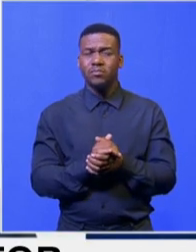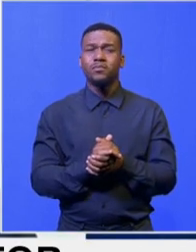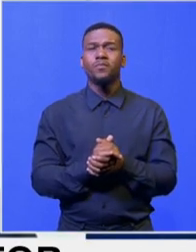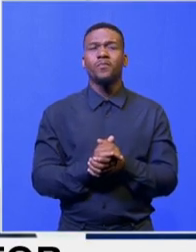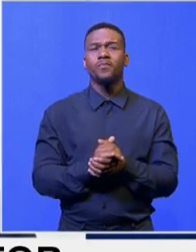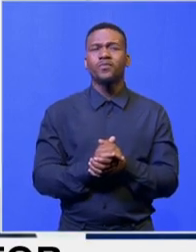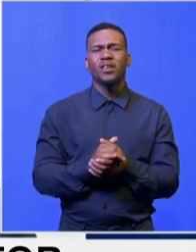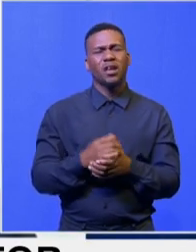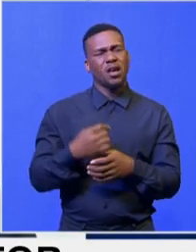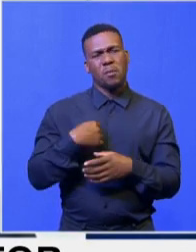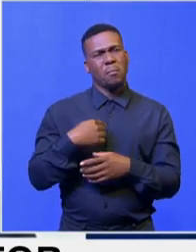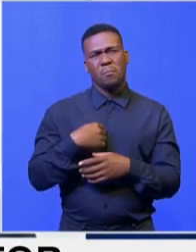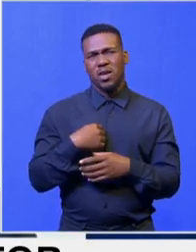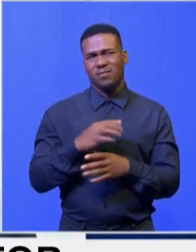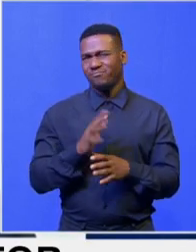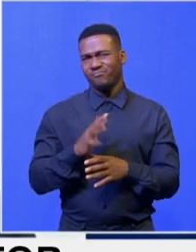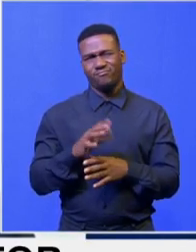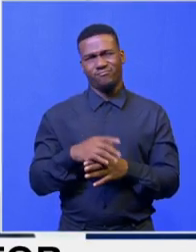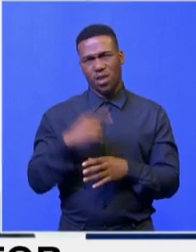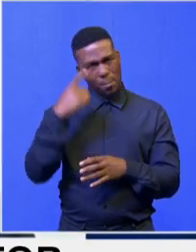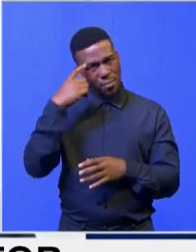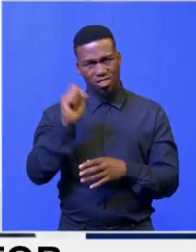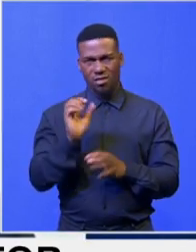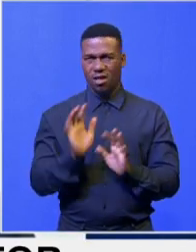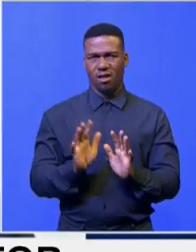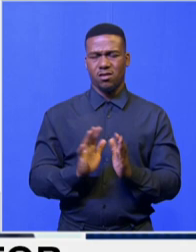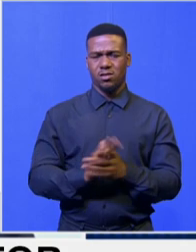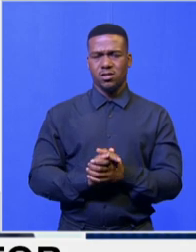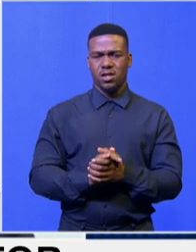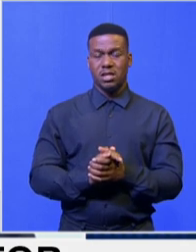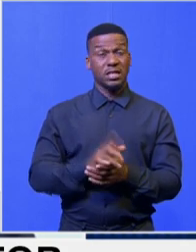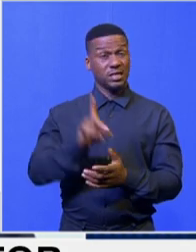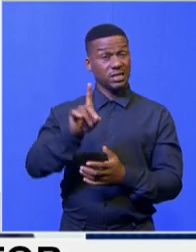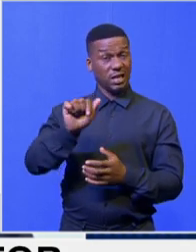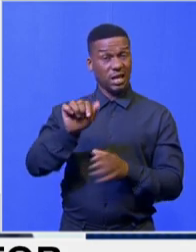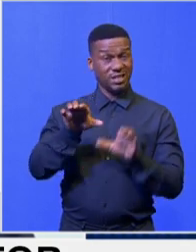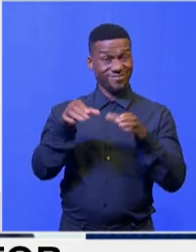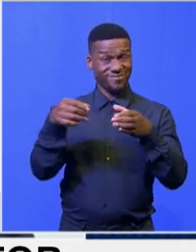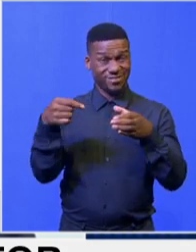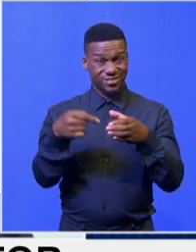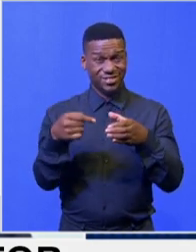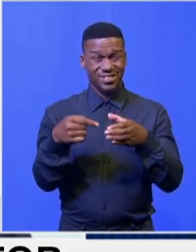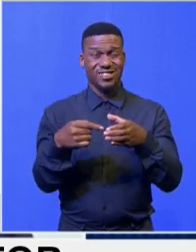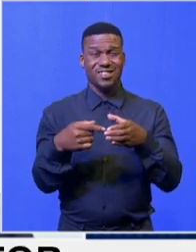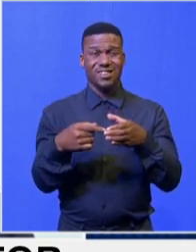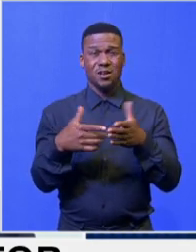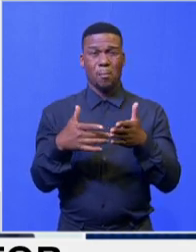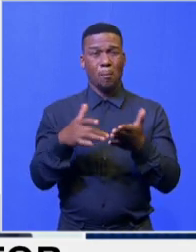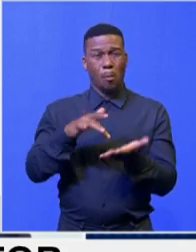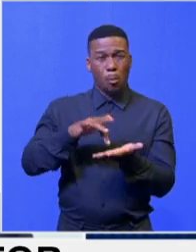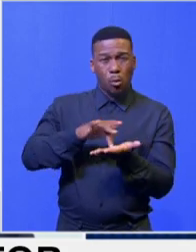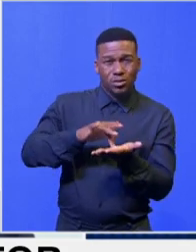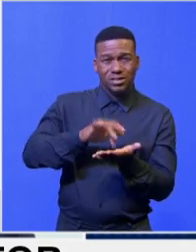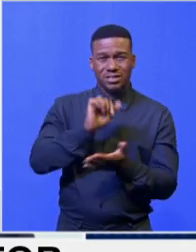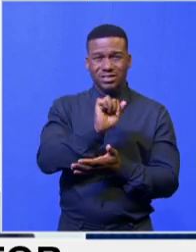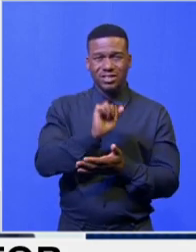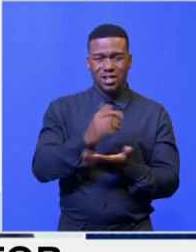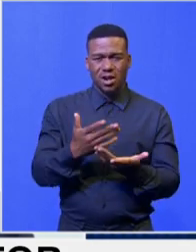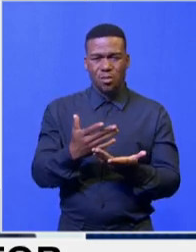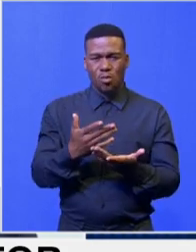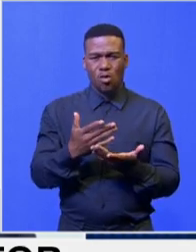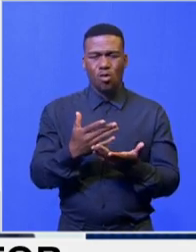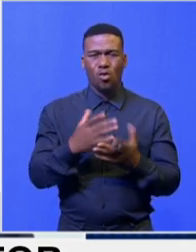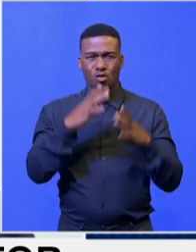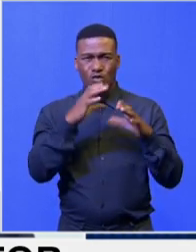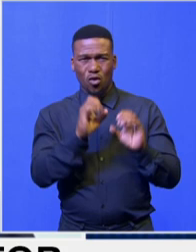I wouldn't be convinced that it. Look, the DA's brand positioning is based on what I call South Africanism,